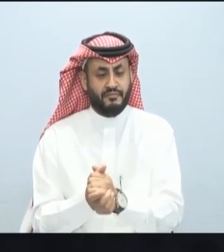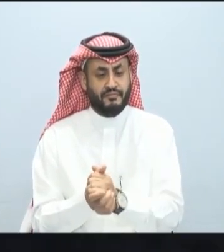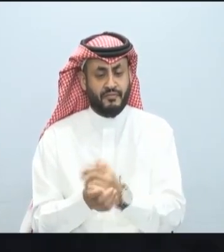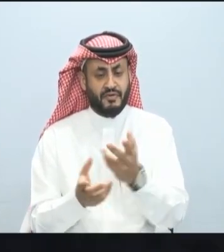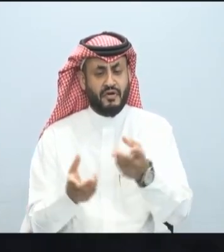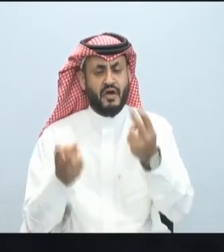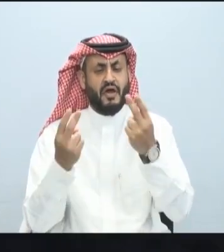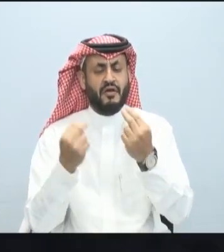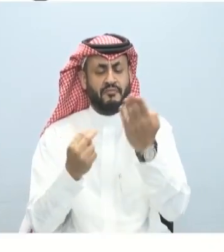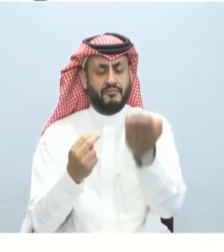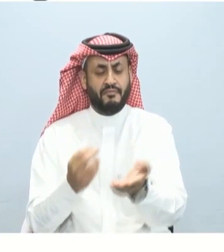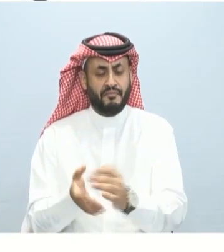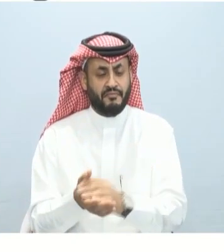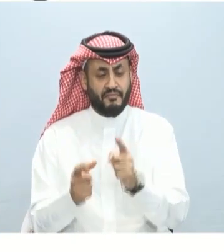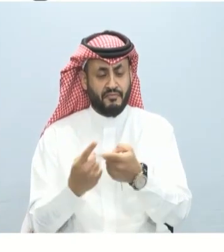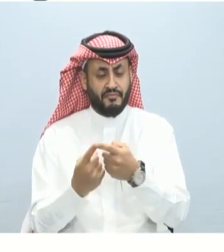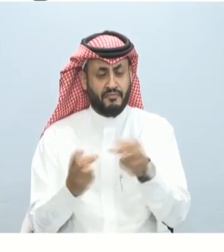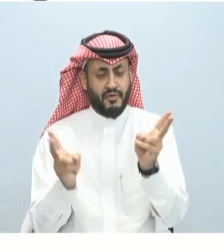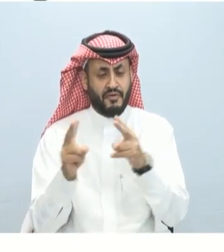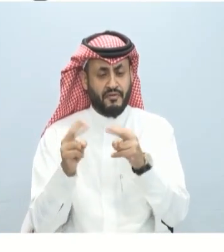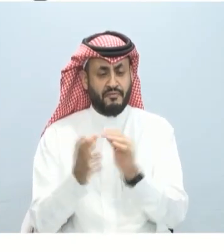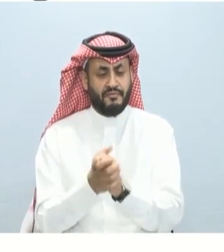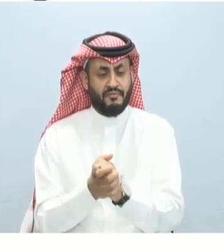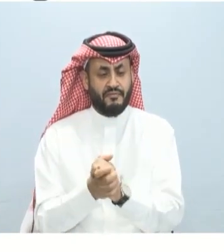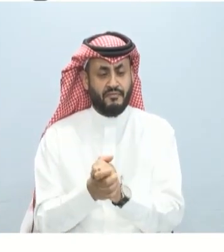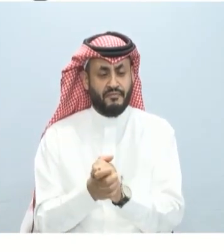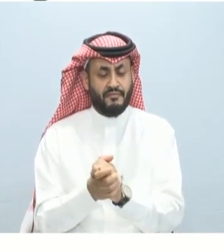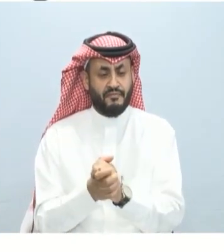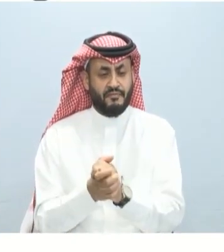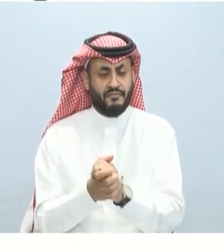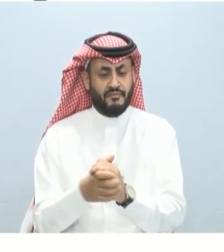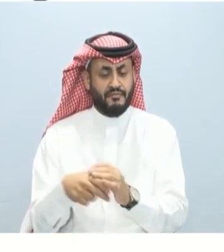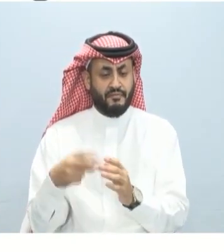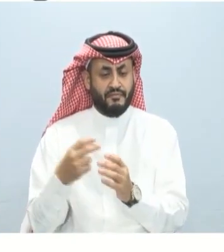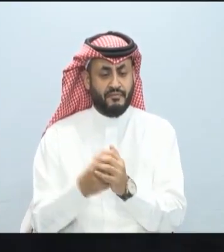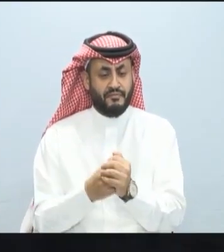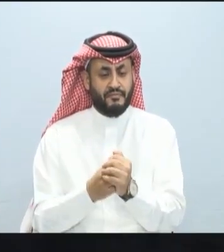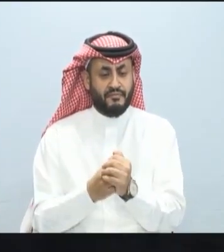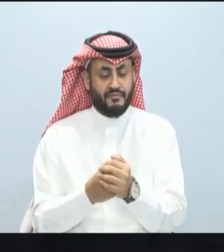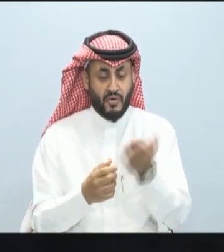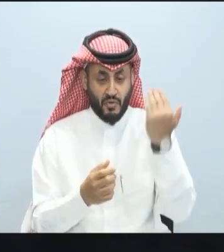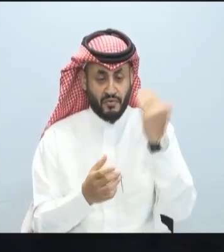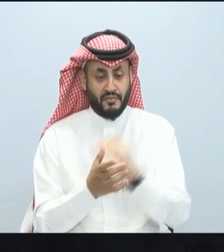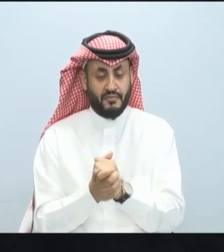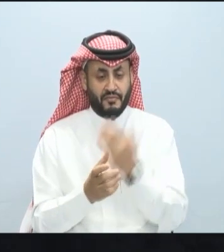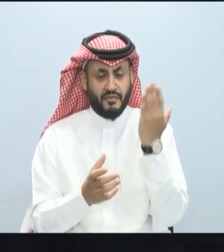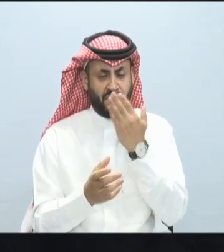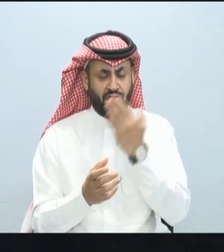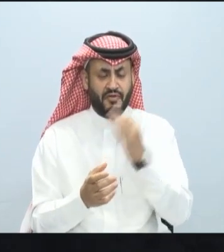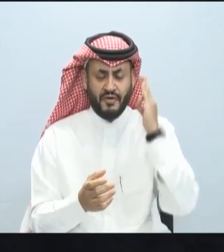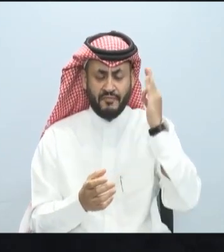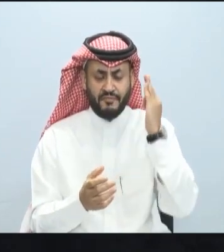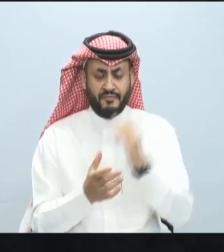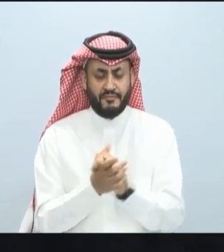outline of the day is to discuss film genres. We also, in our previous lesson, read and